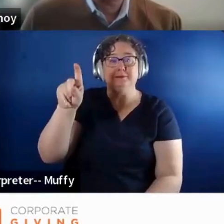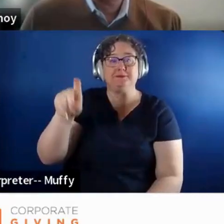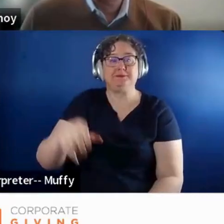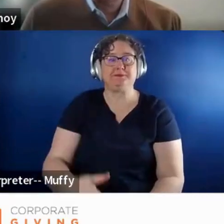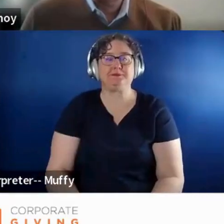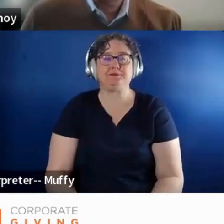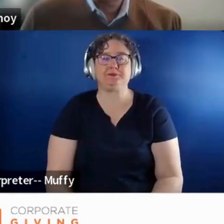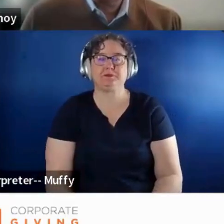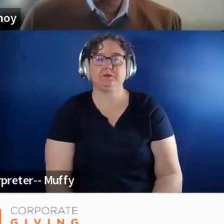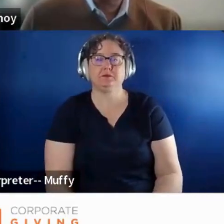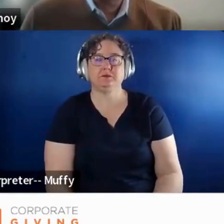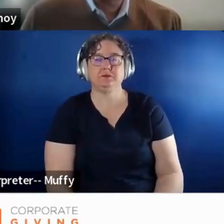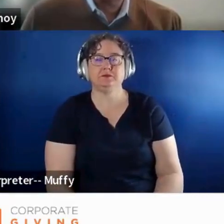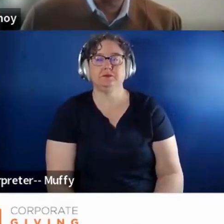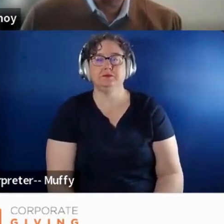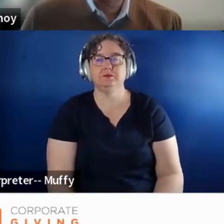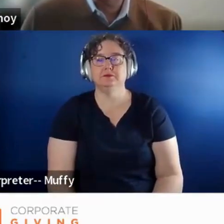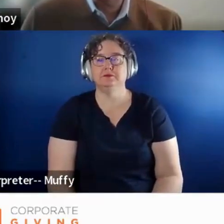question?